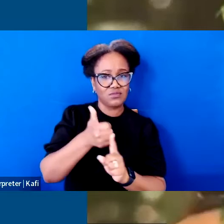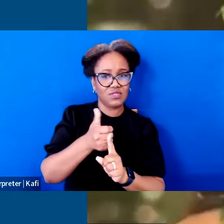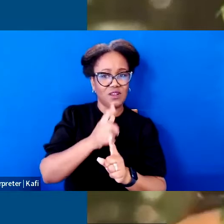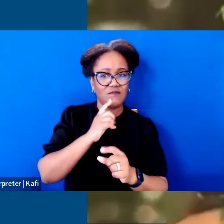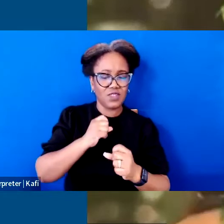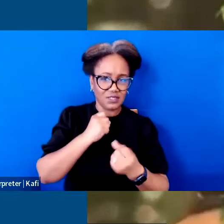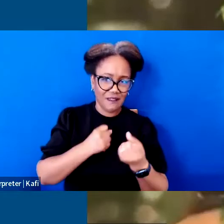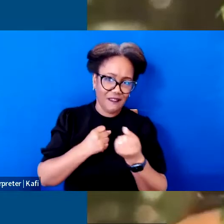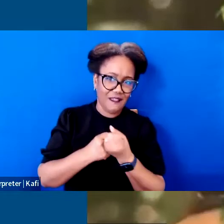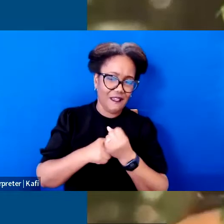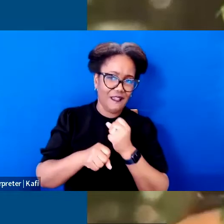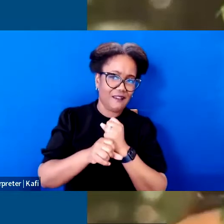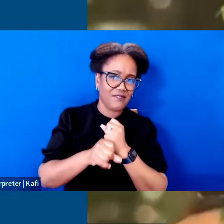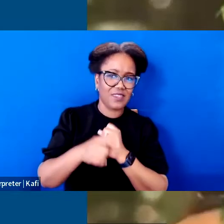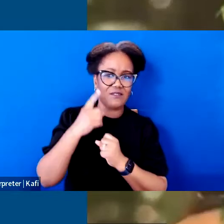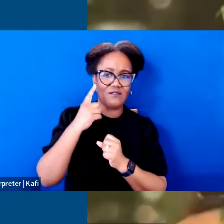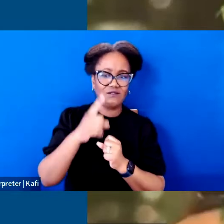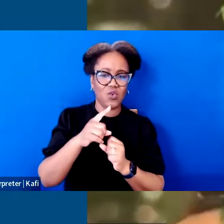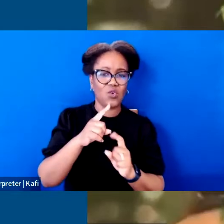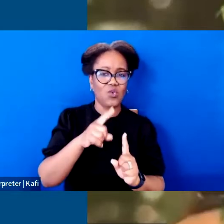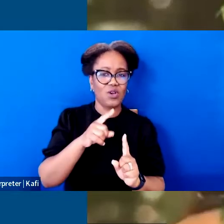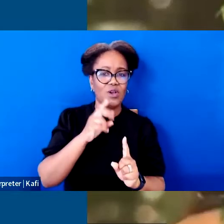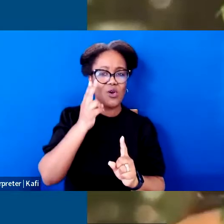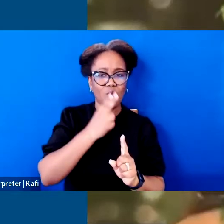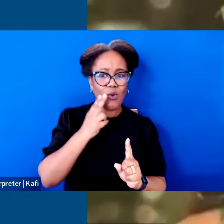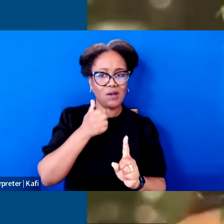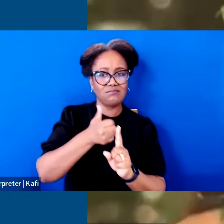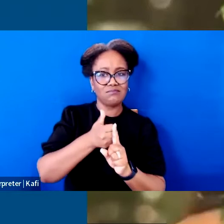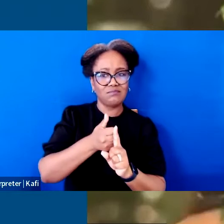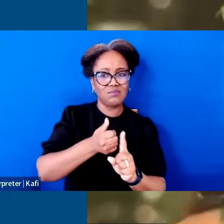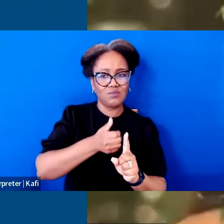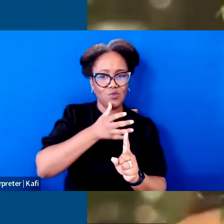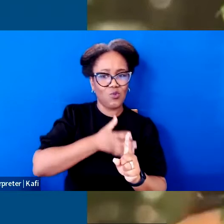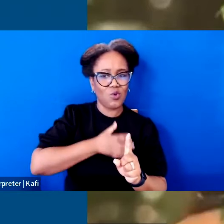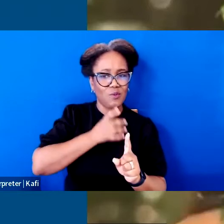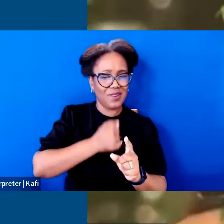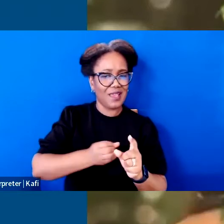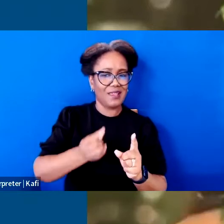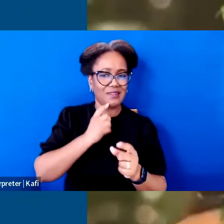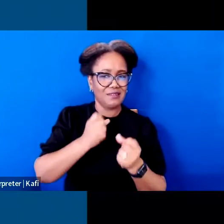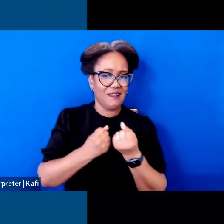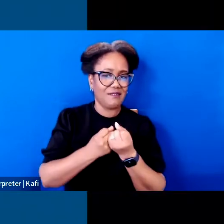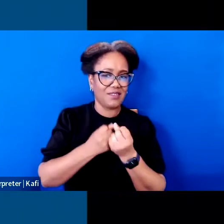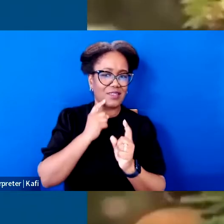video is from 1993 in front of the Iolani Palace.